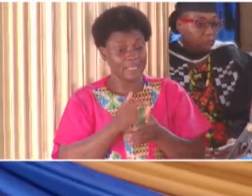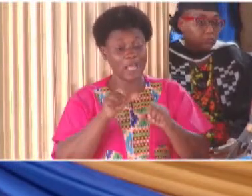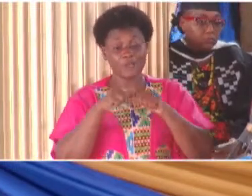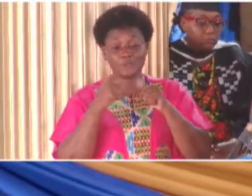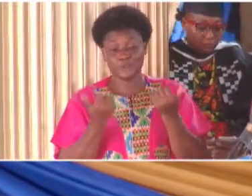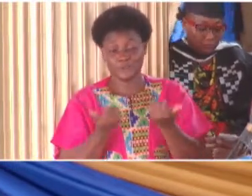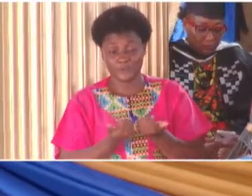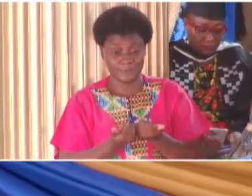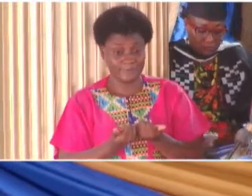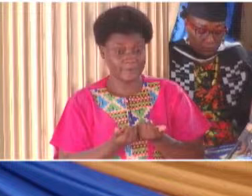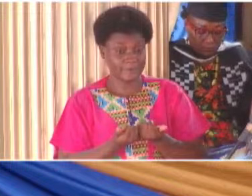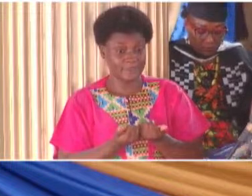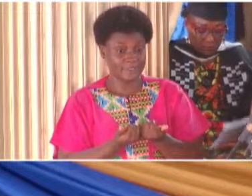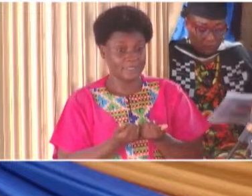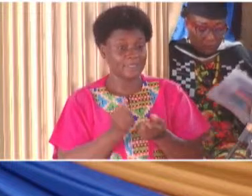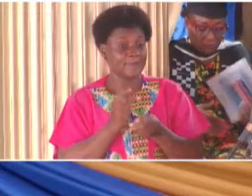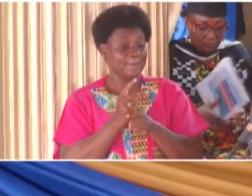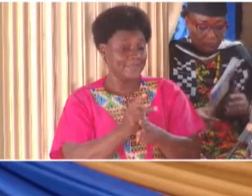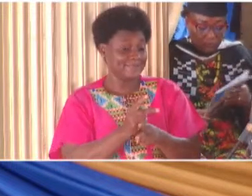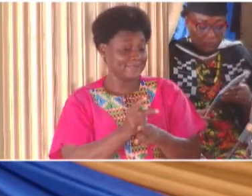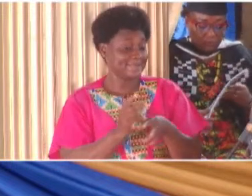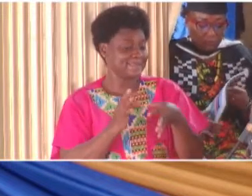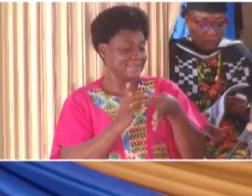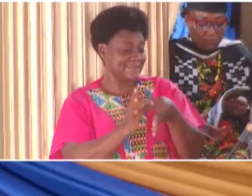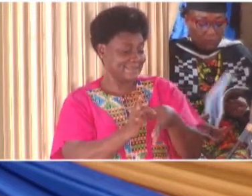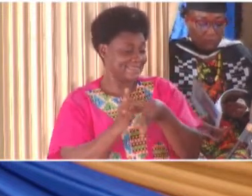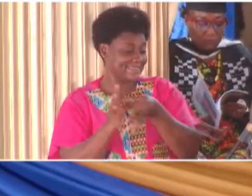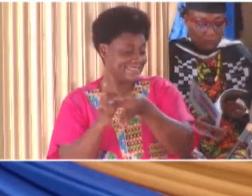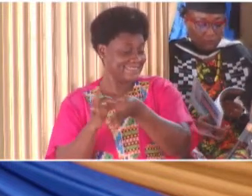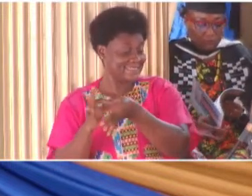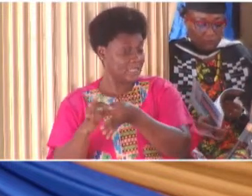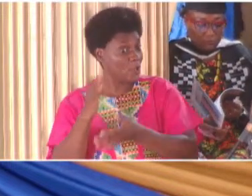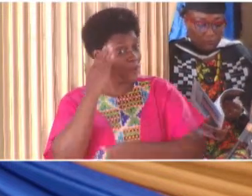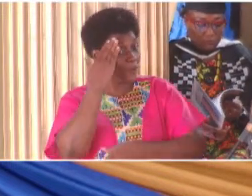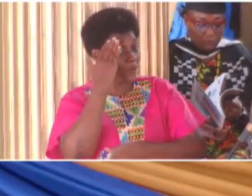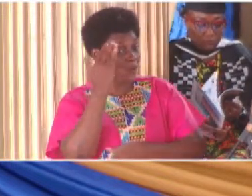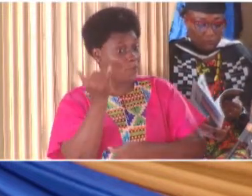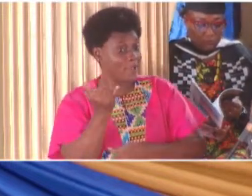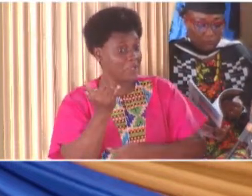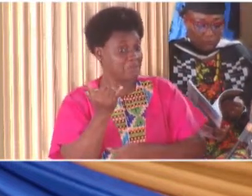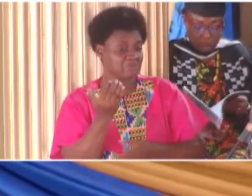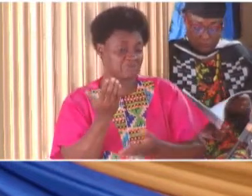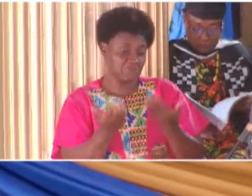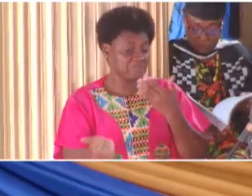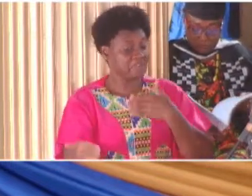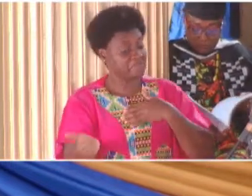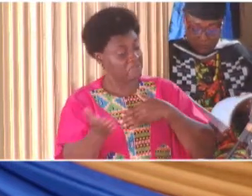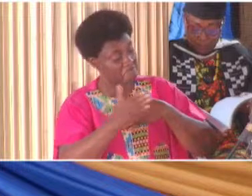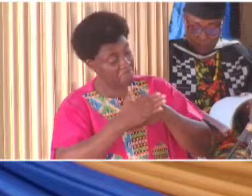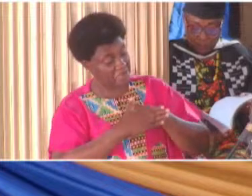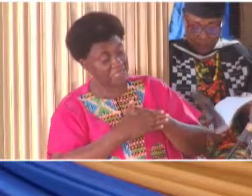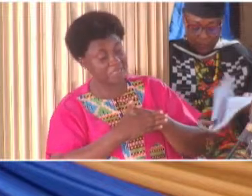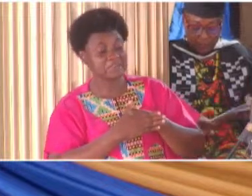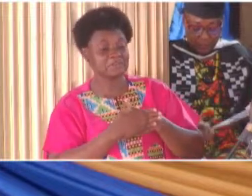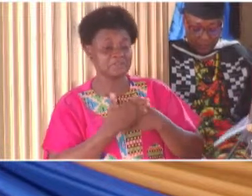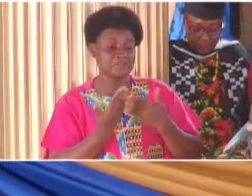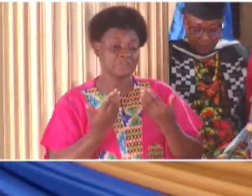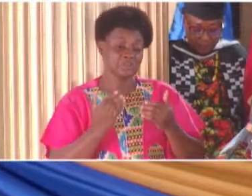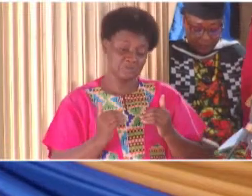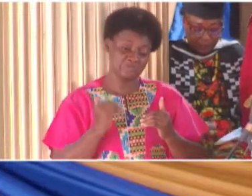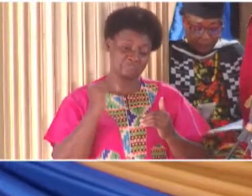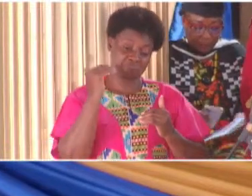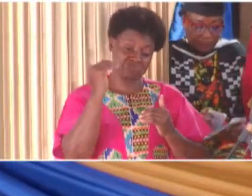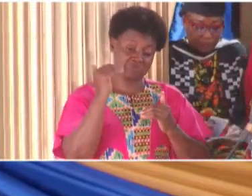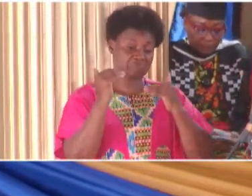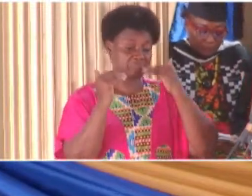Association. Maintain the links, because you may have to come back to climb higher the